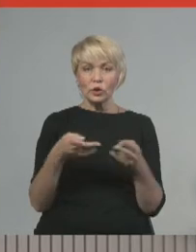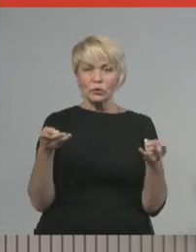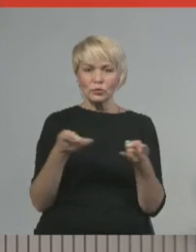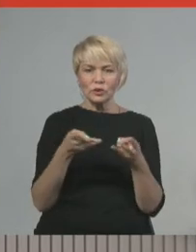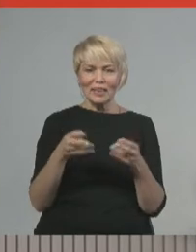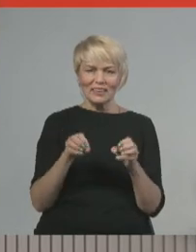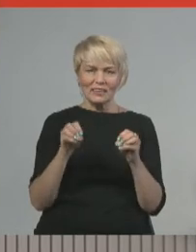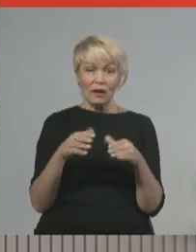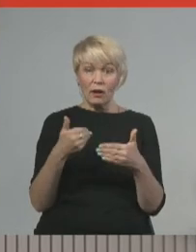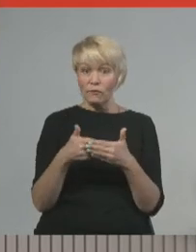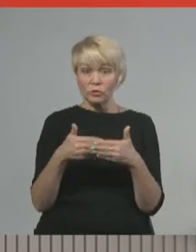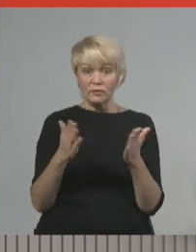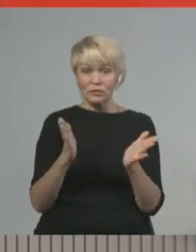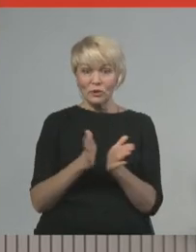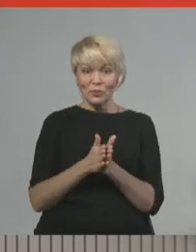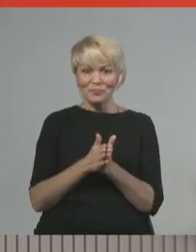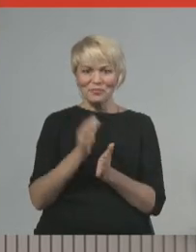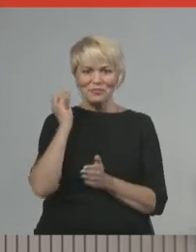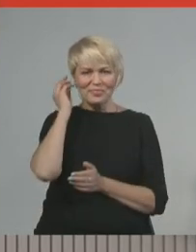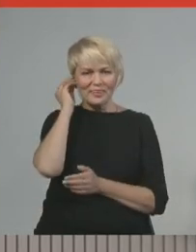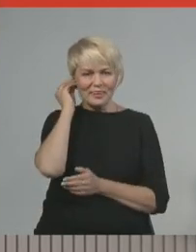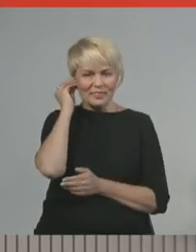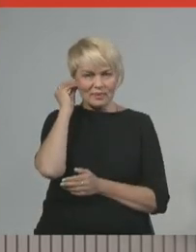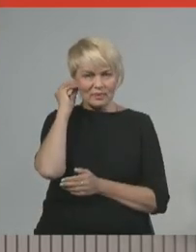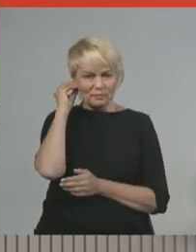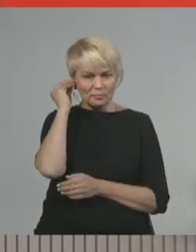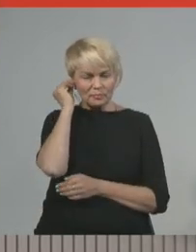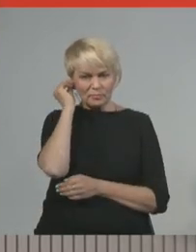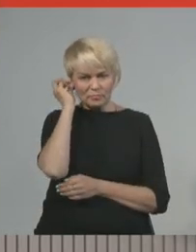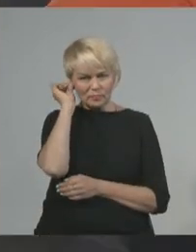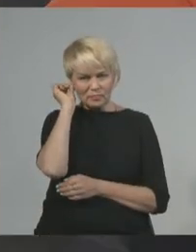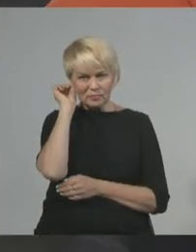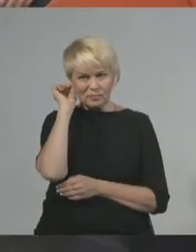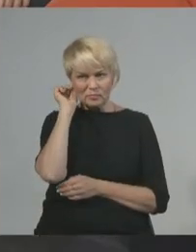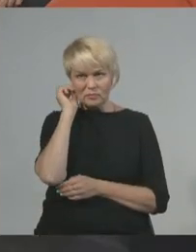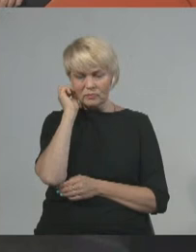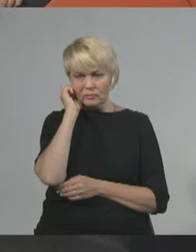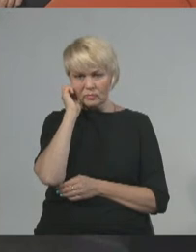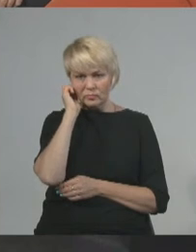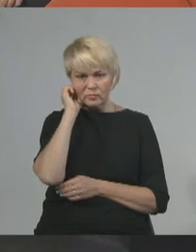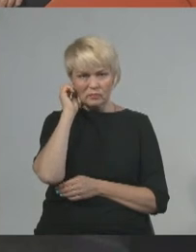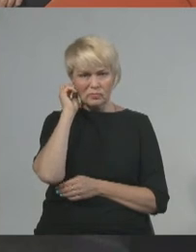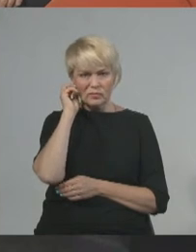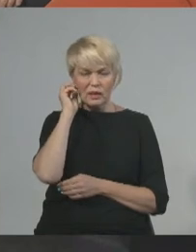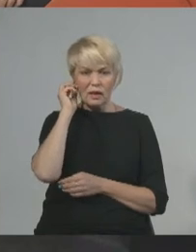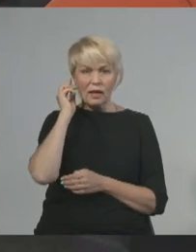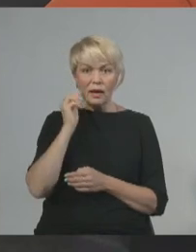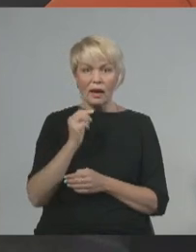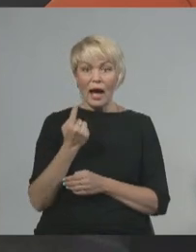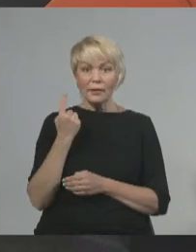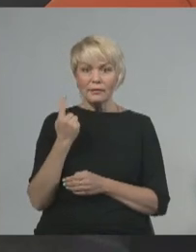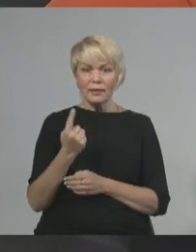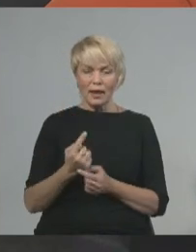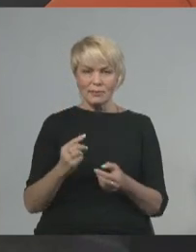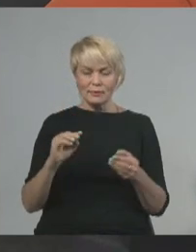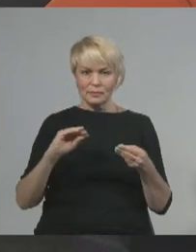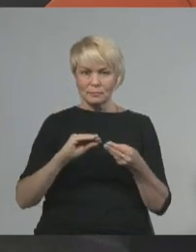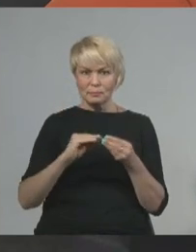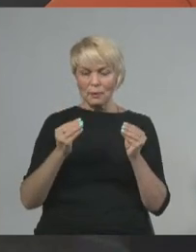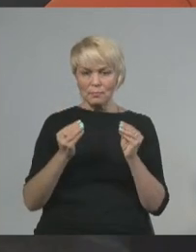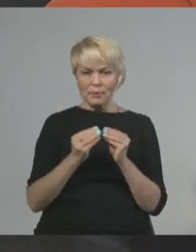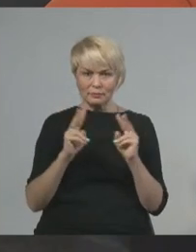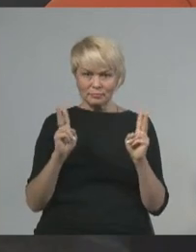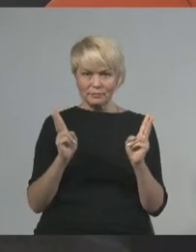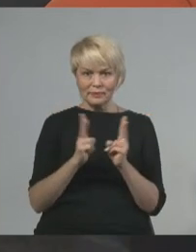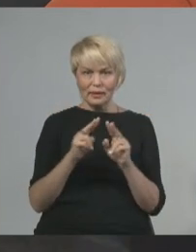the questions which need to be solved that's it it seems to me that a key problem which we face every